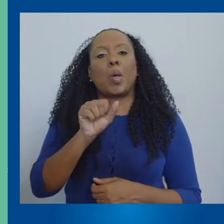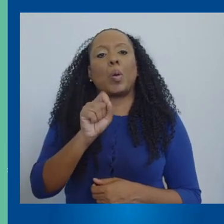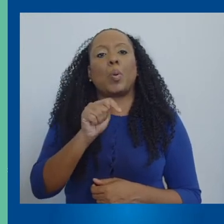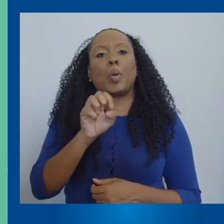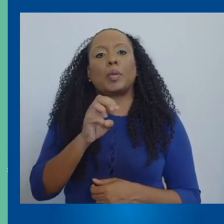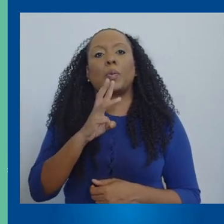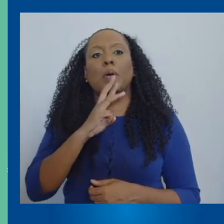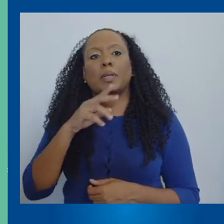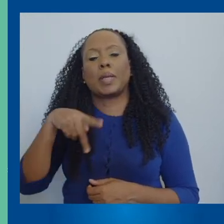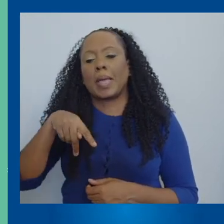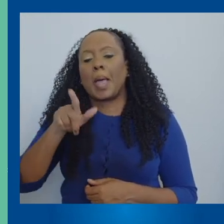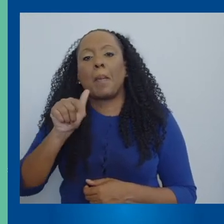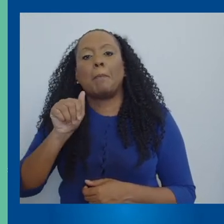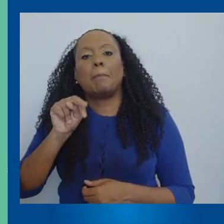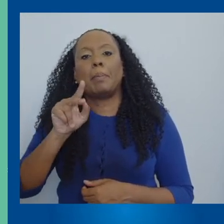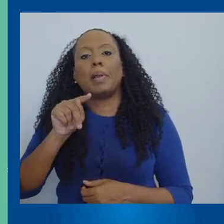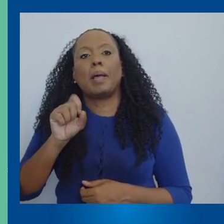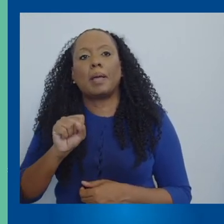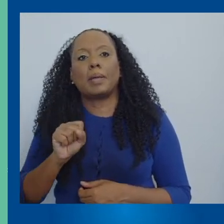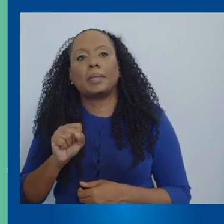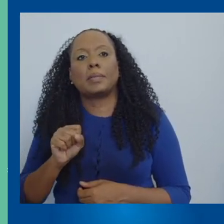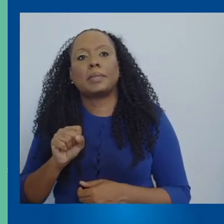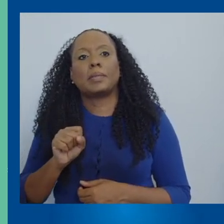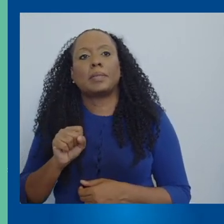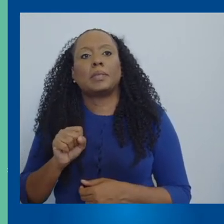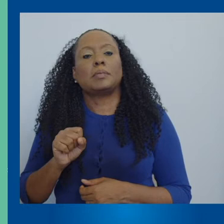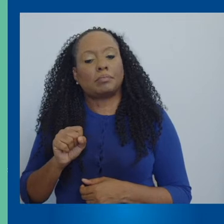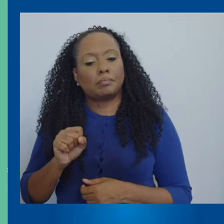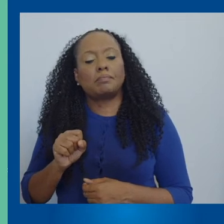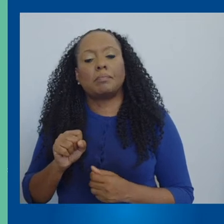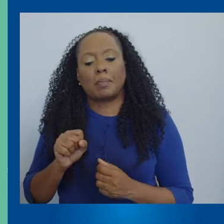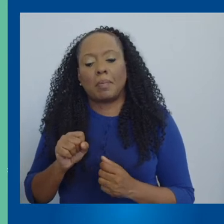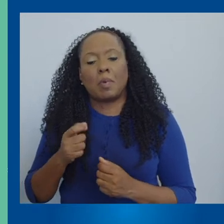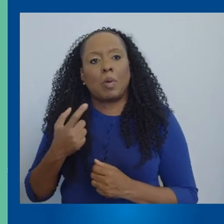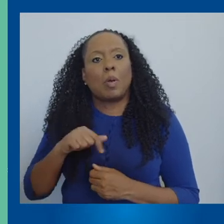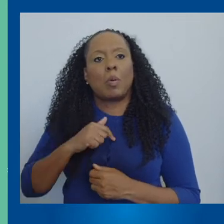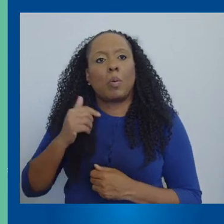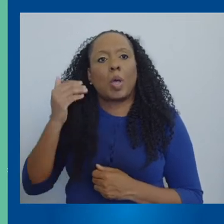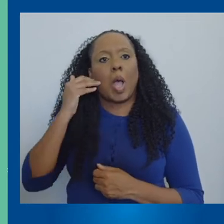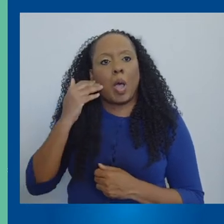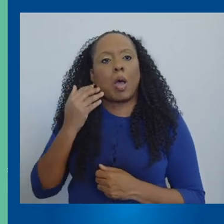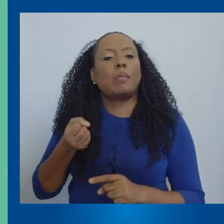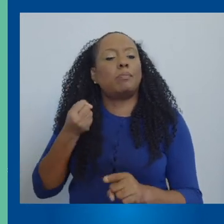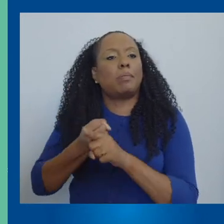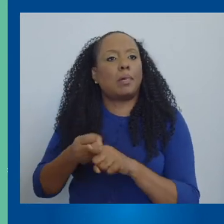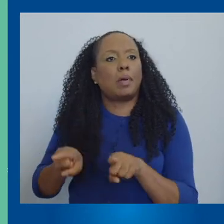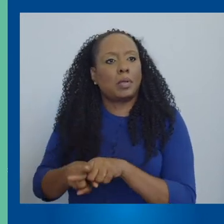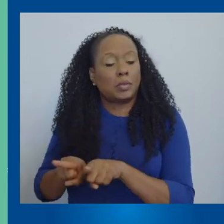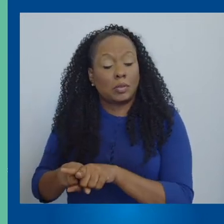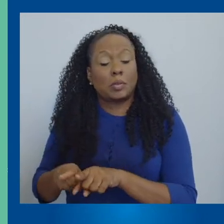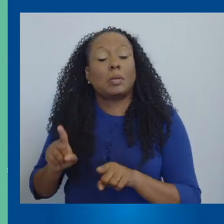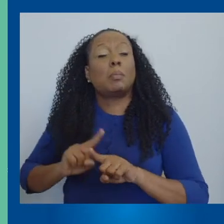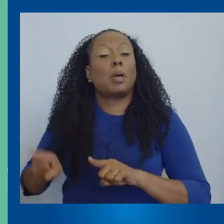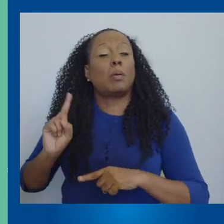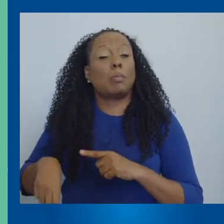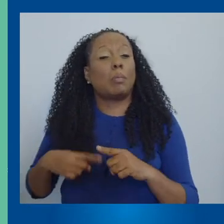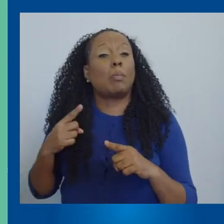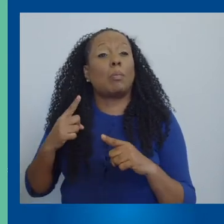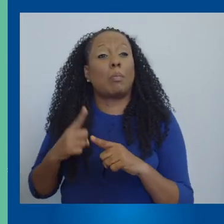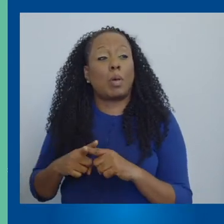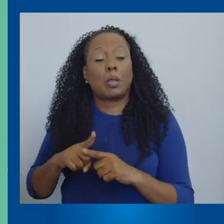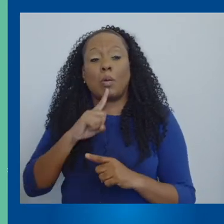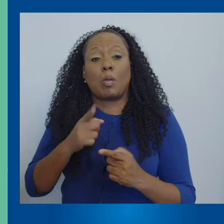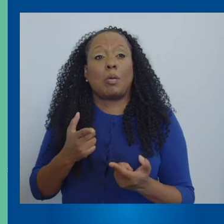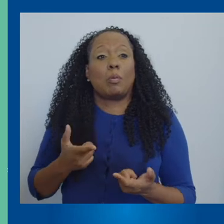antimicrobials. They can be very effective barriers to release to the environment. But when there are major